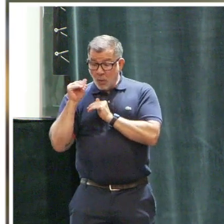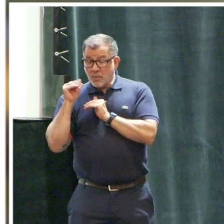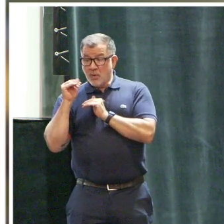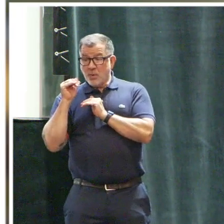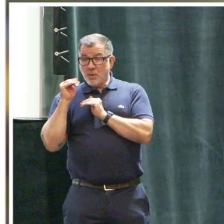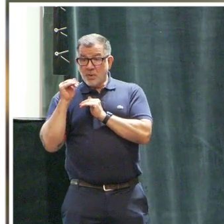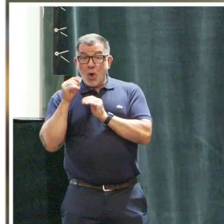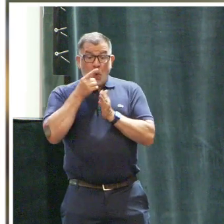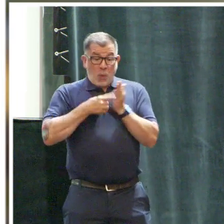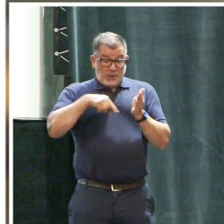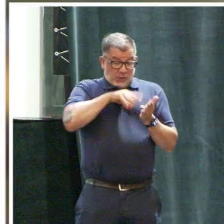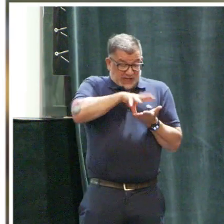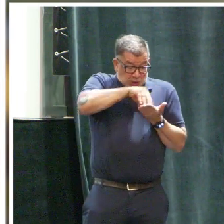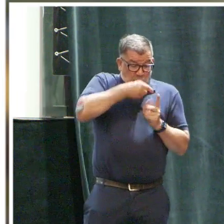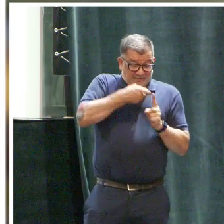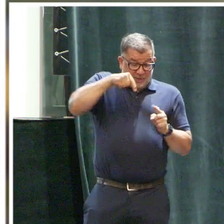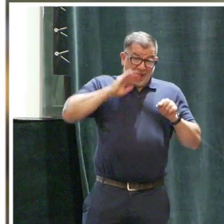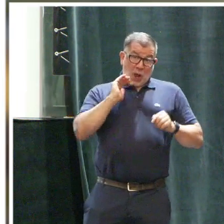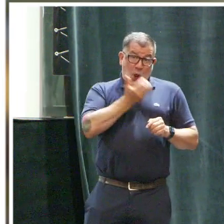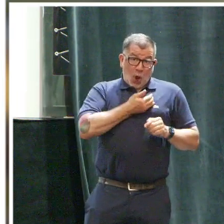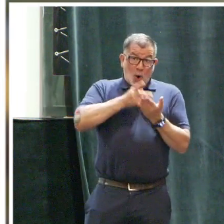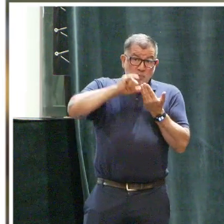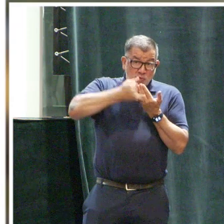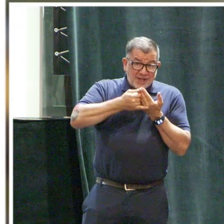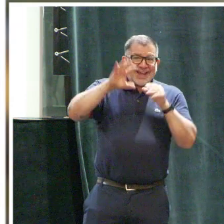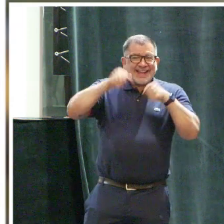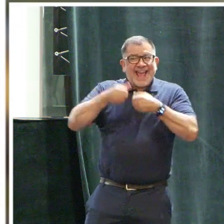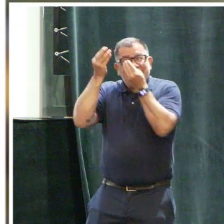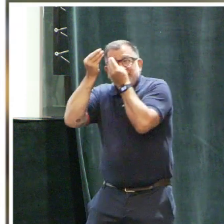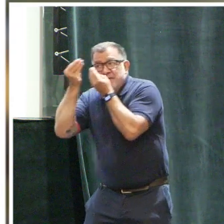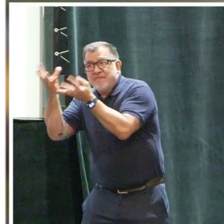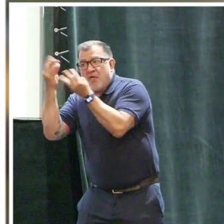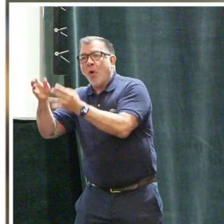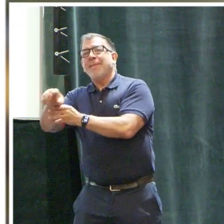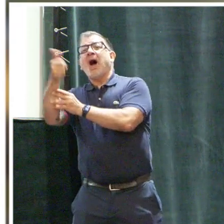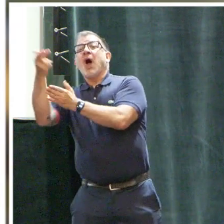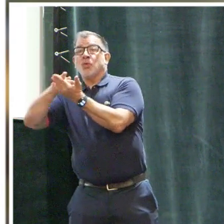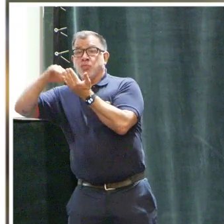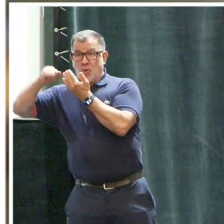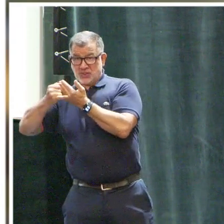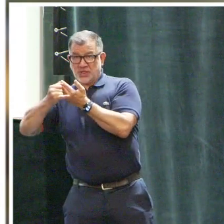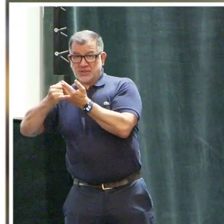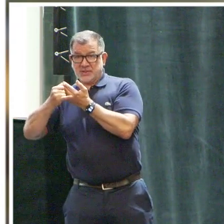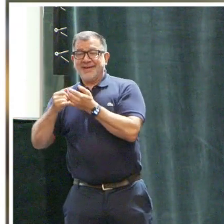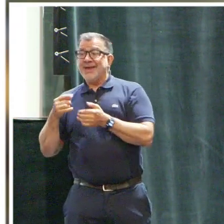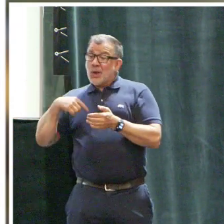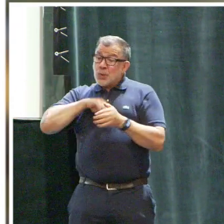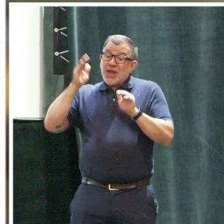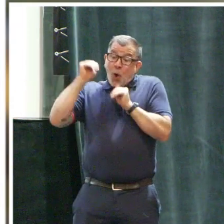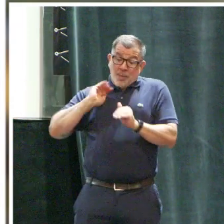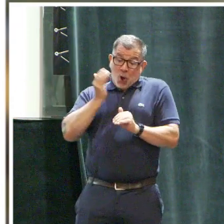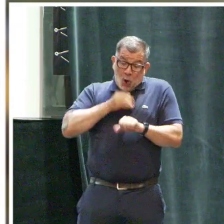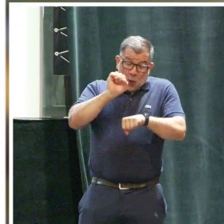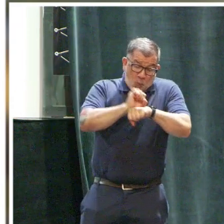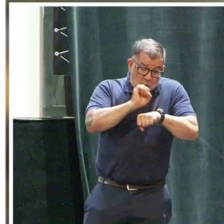the lessons learned from our project can help inform and can help and aid in the